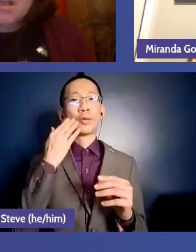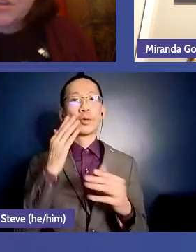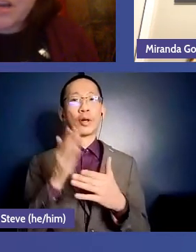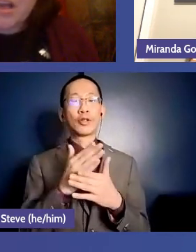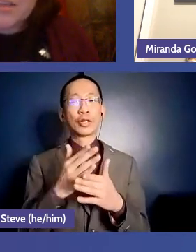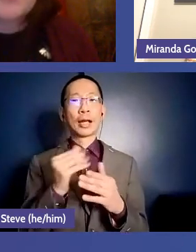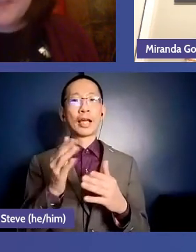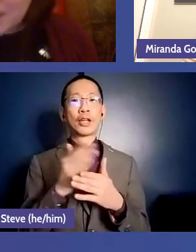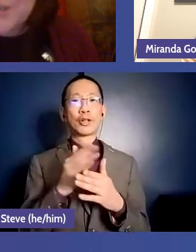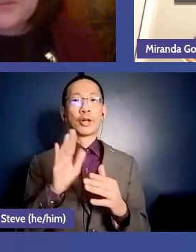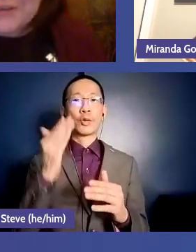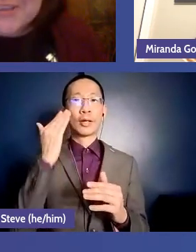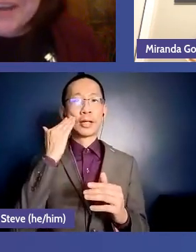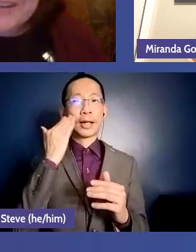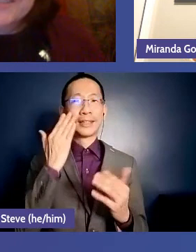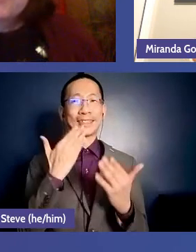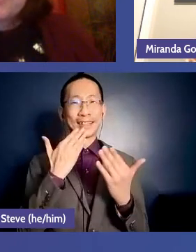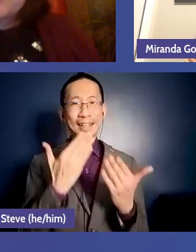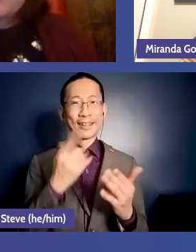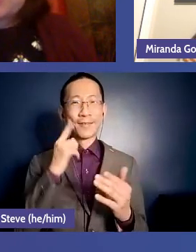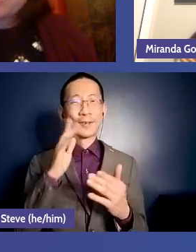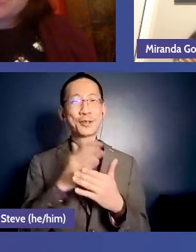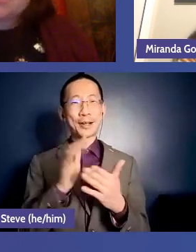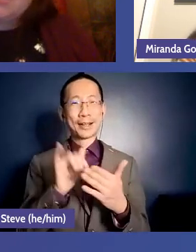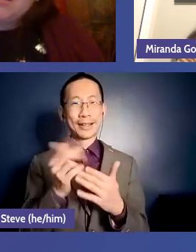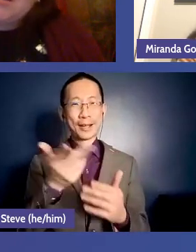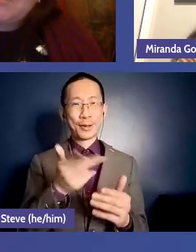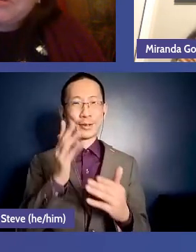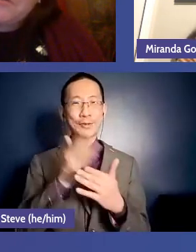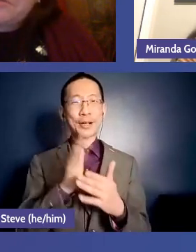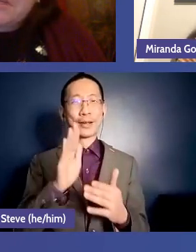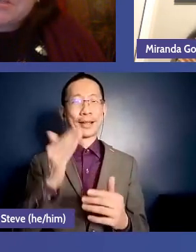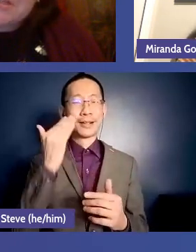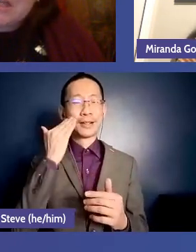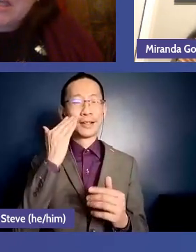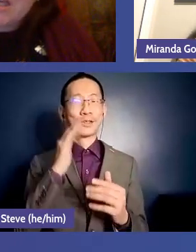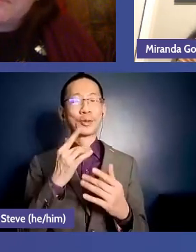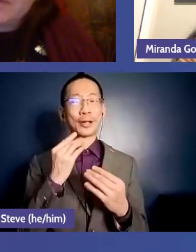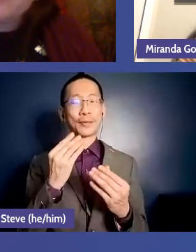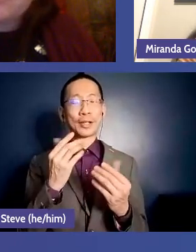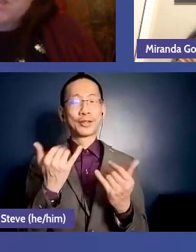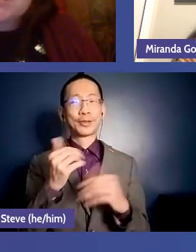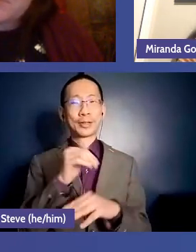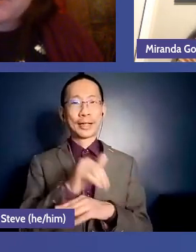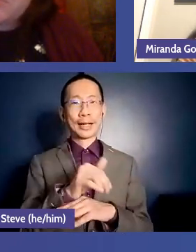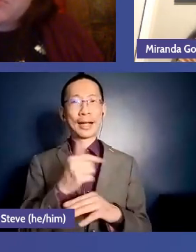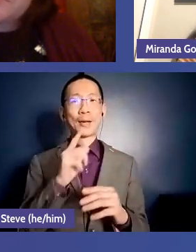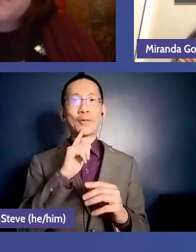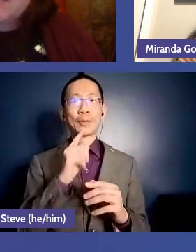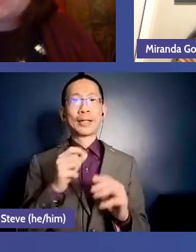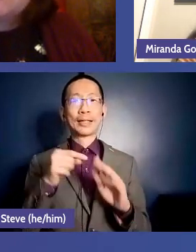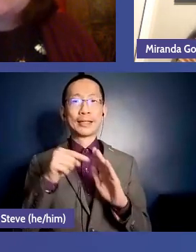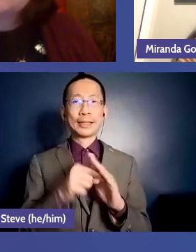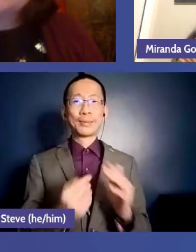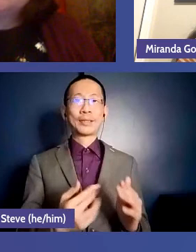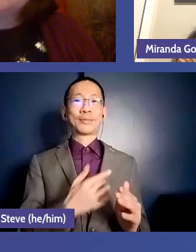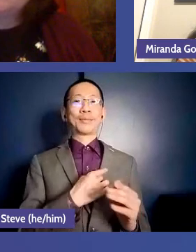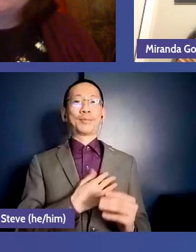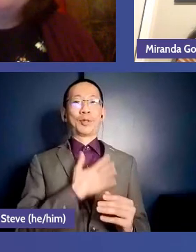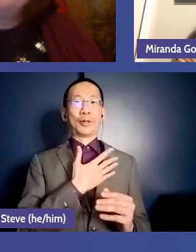and sharing your knowledge. Thank you for sharing, the three of you for sharing your information tonight. I'm really deeply moved,